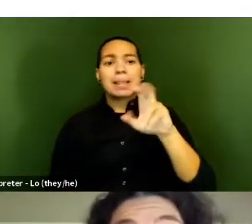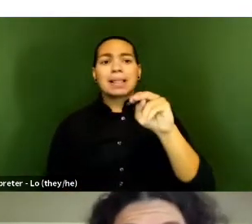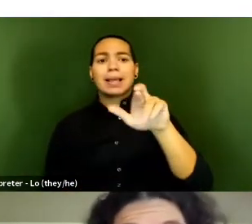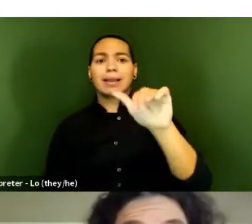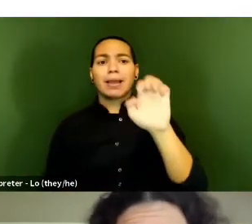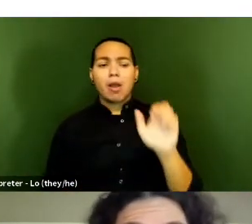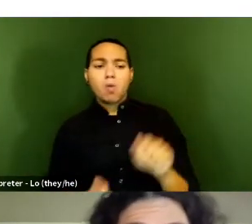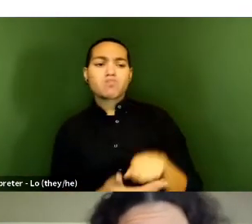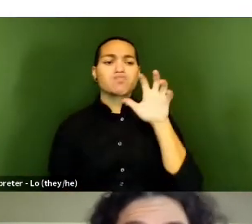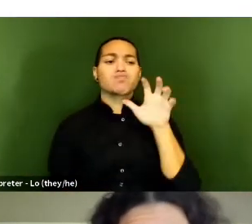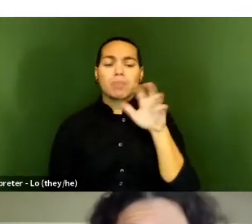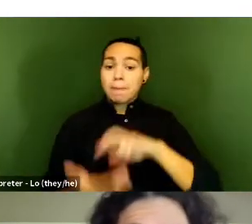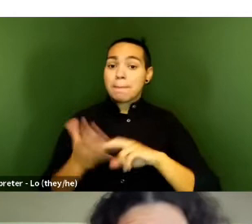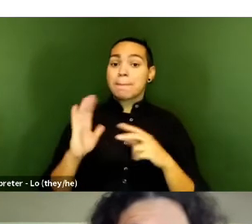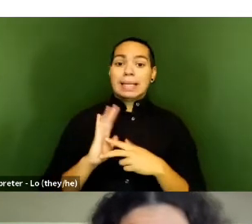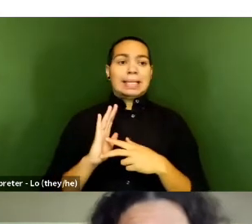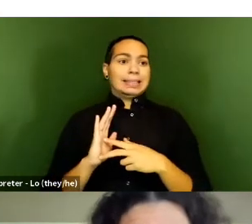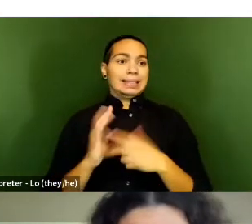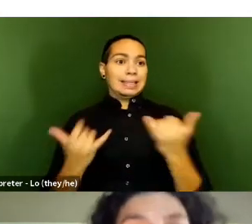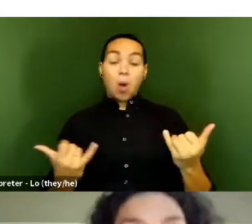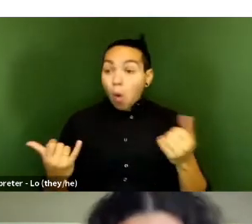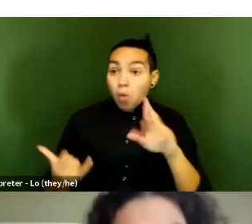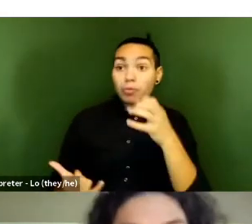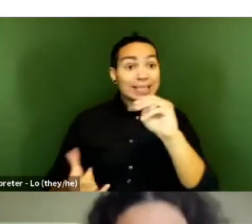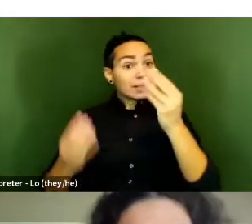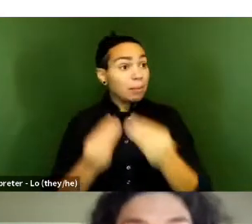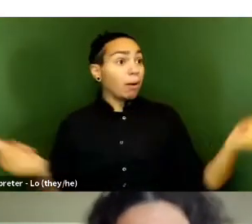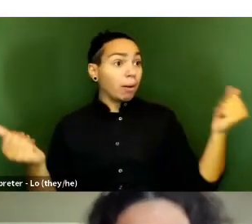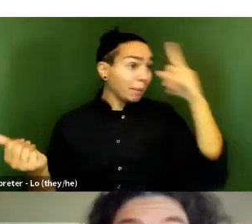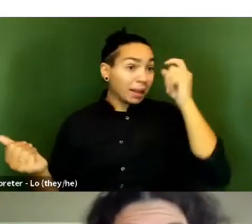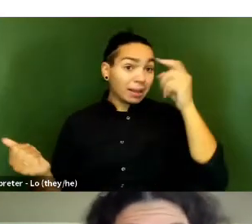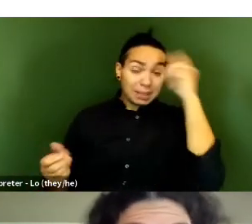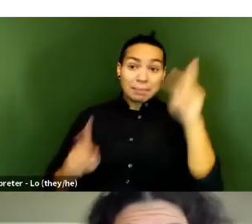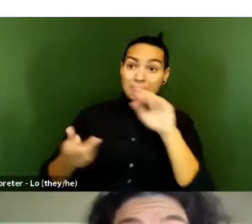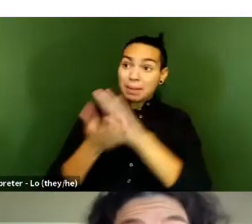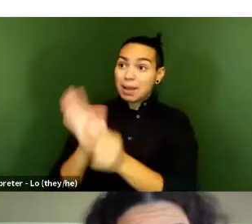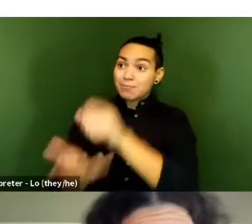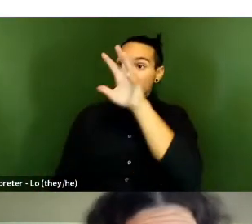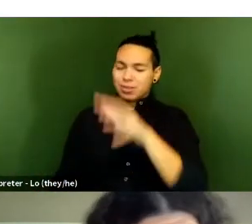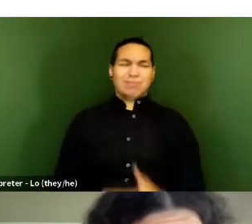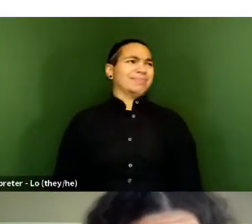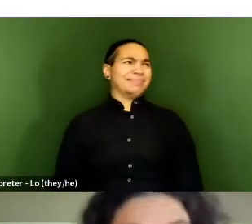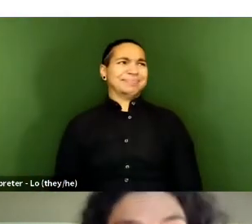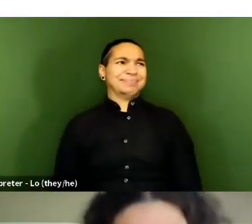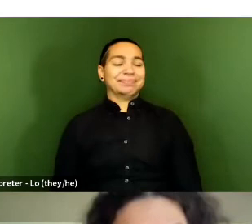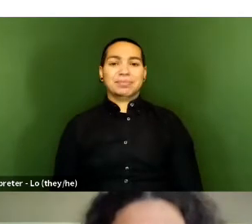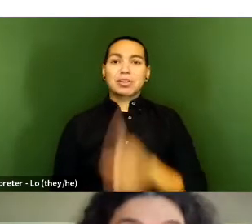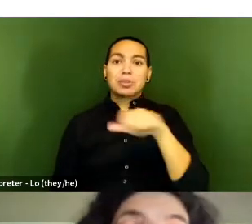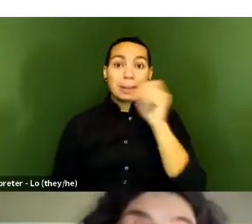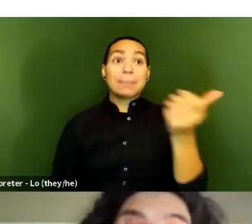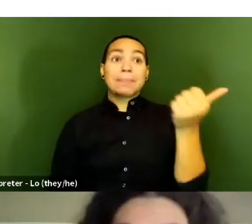somehow sense of like racism being diminished because Black people can now be billionaires. And I'm just like, well, there shouldn't be any